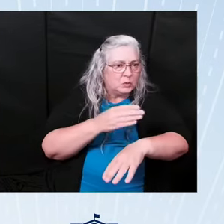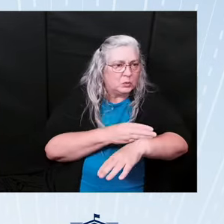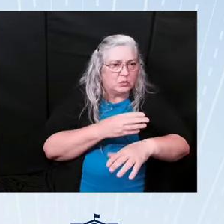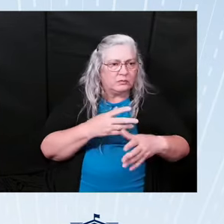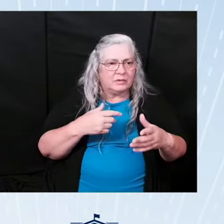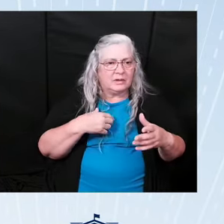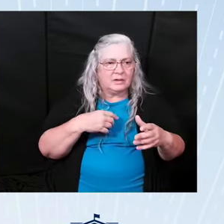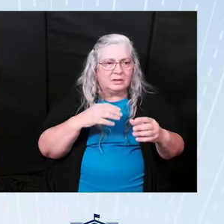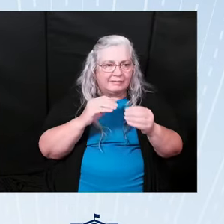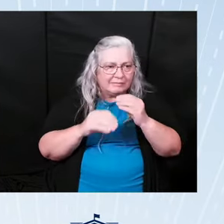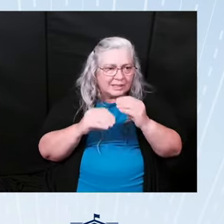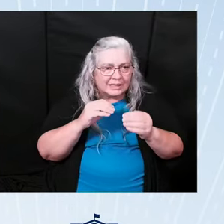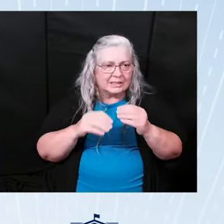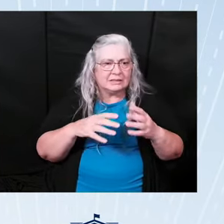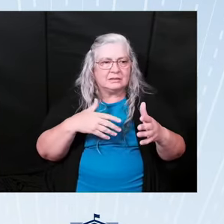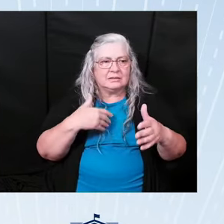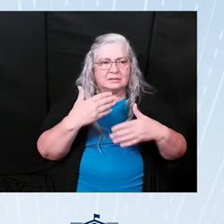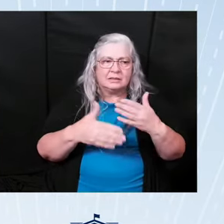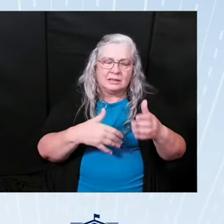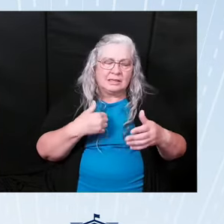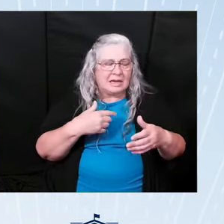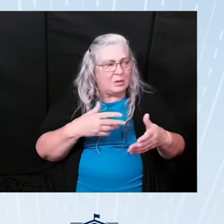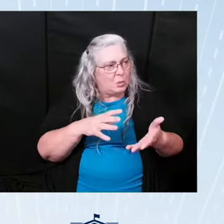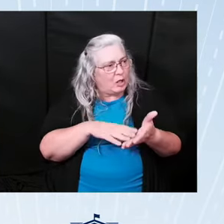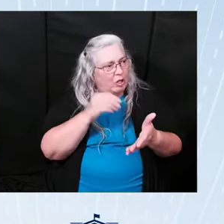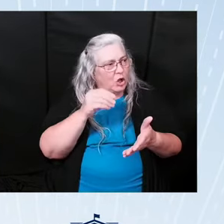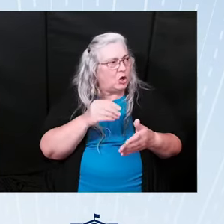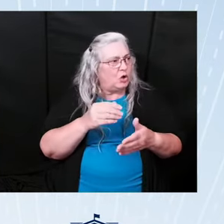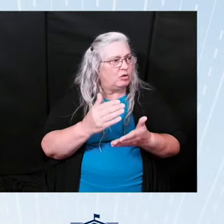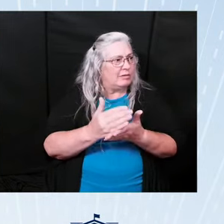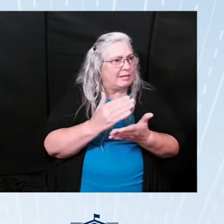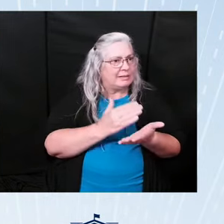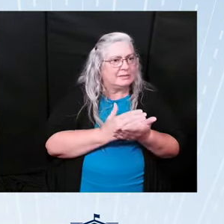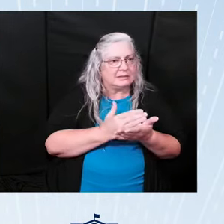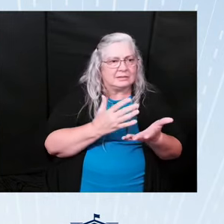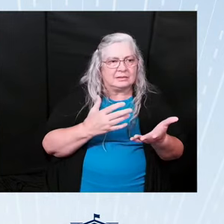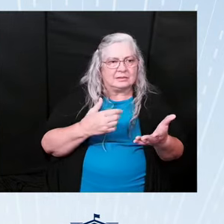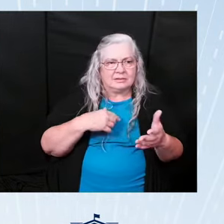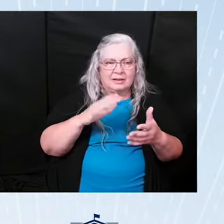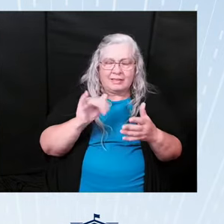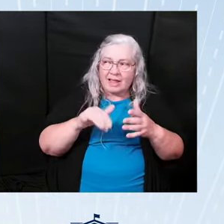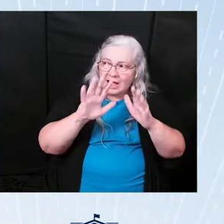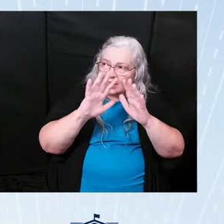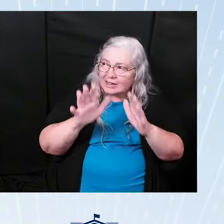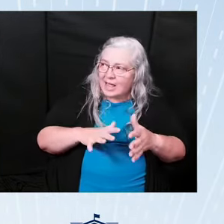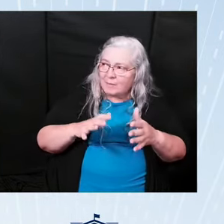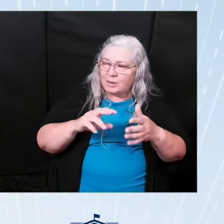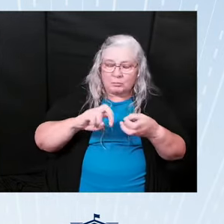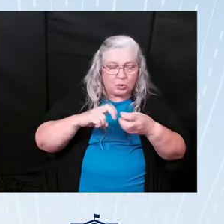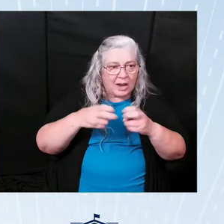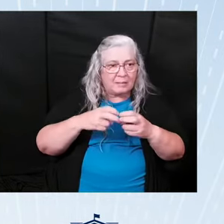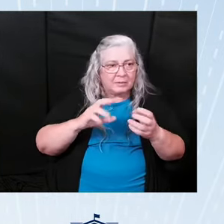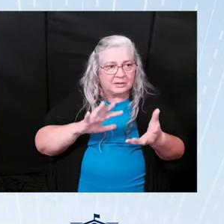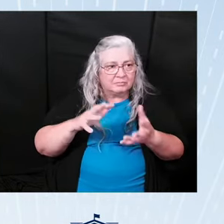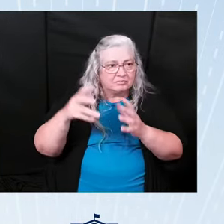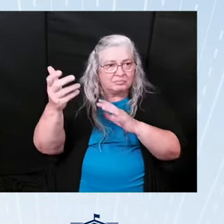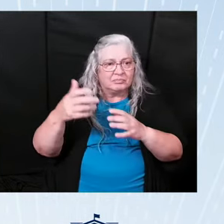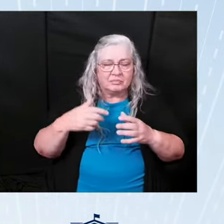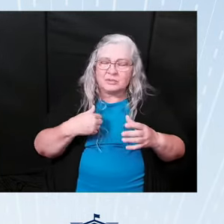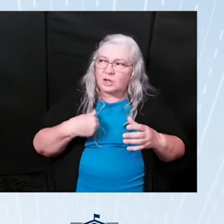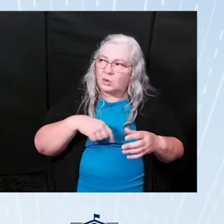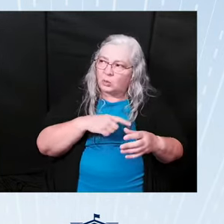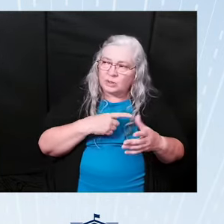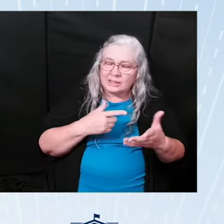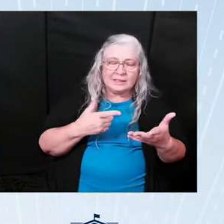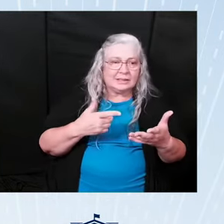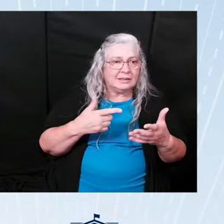crisis is with us, and we need to build stronger and better infrastructure that can withstand those threats that we know are coming